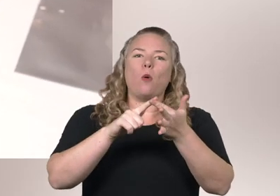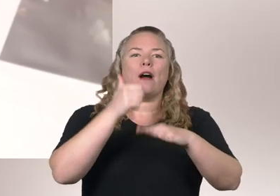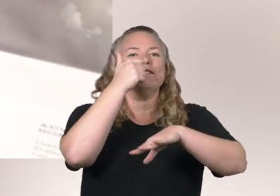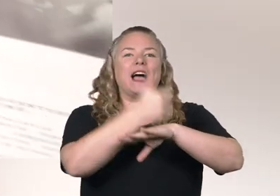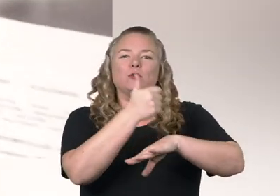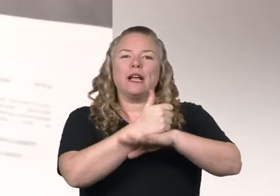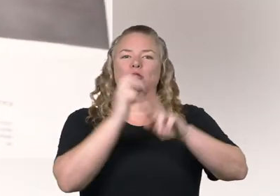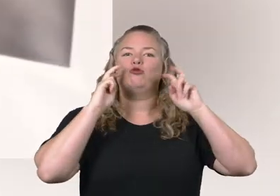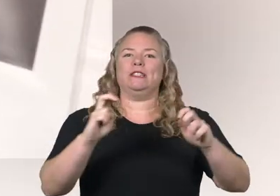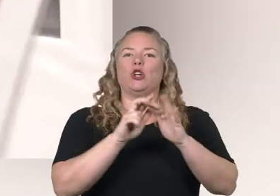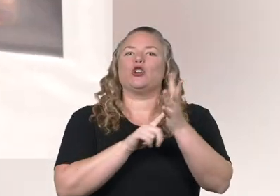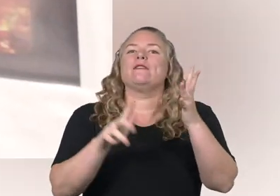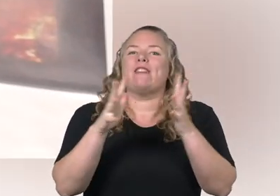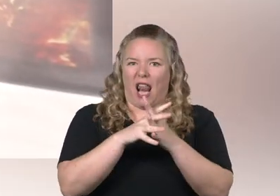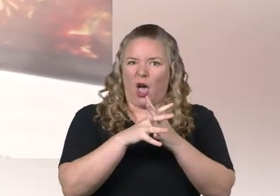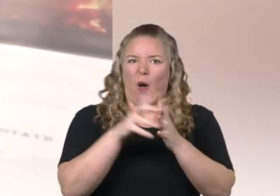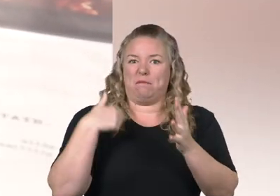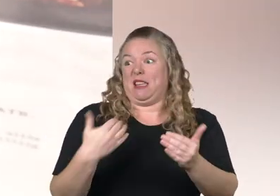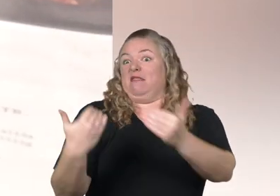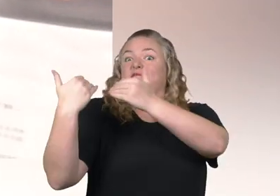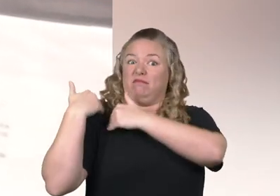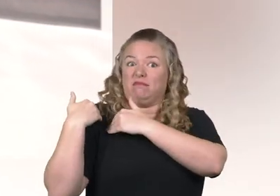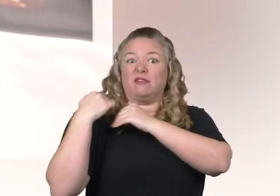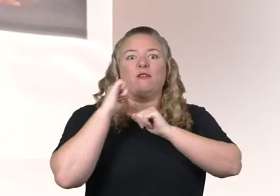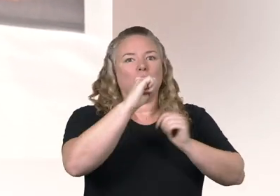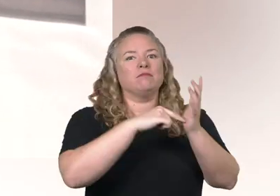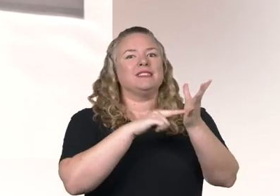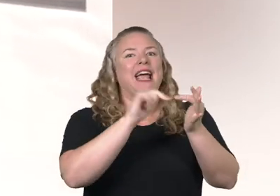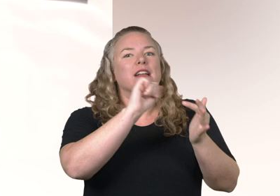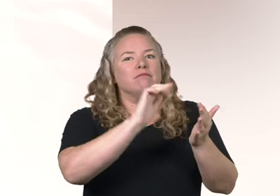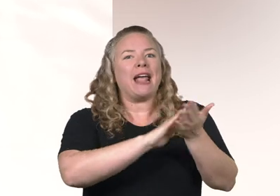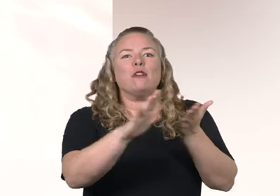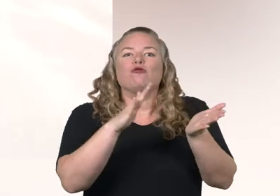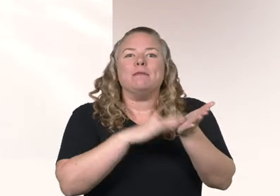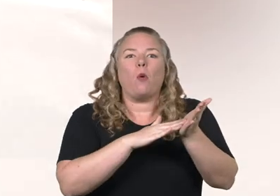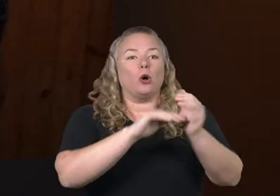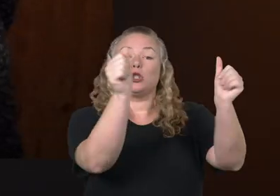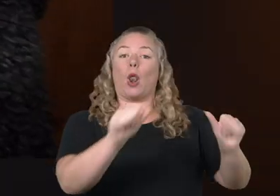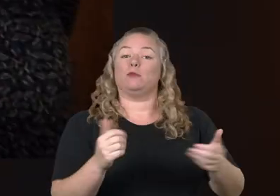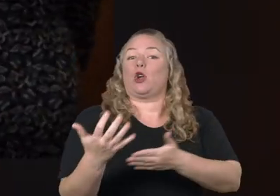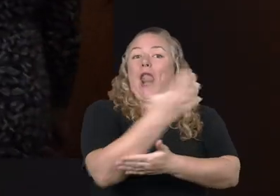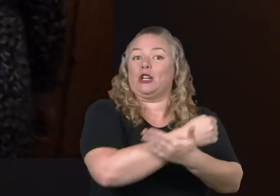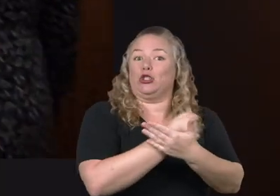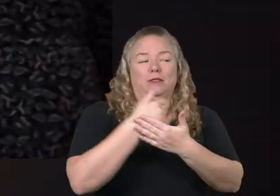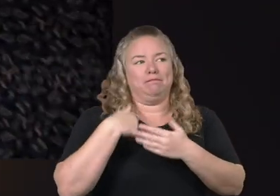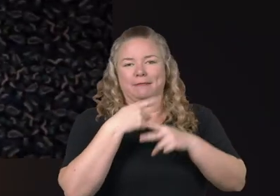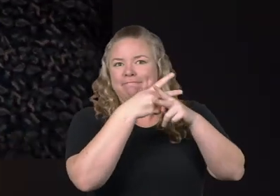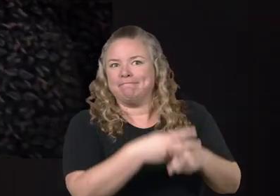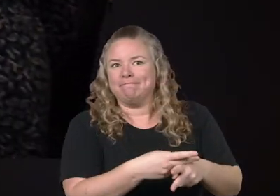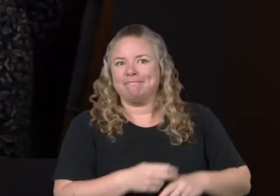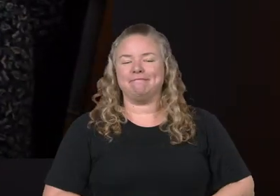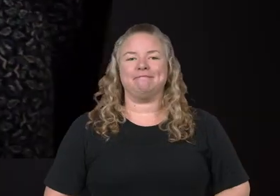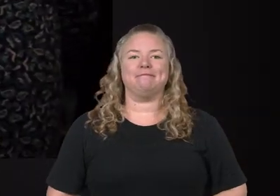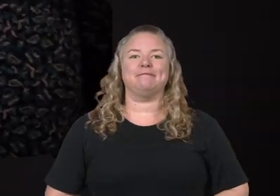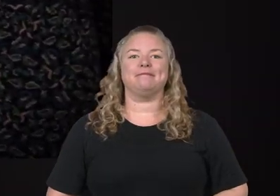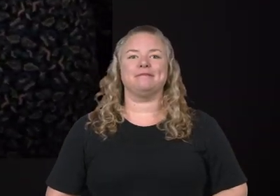Moore Foundation Research Fellow, cataloguing the Tate's Henry Moore sculpture collection. Smaller